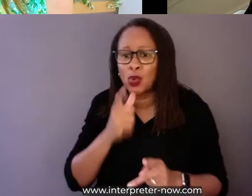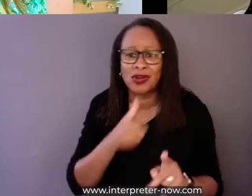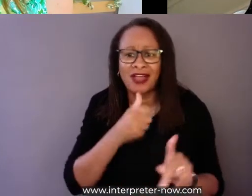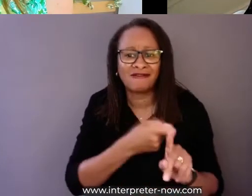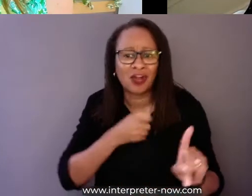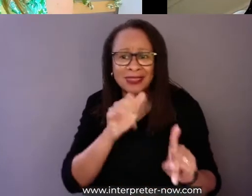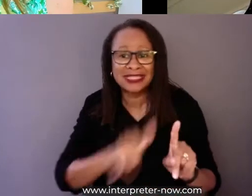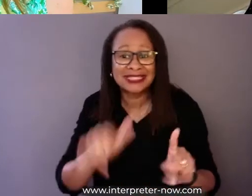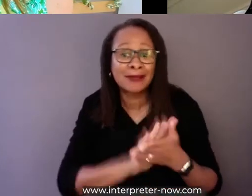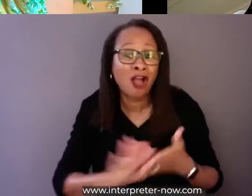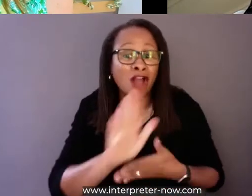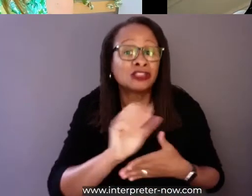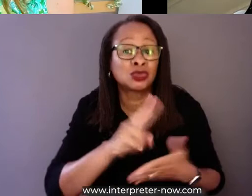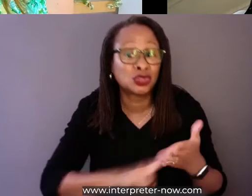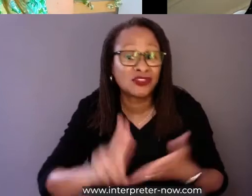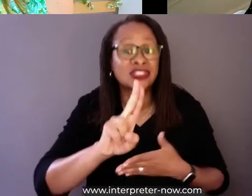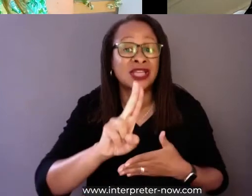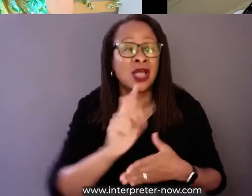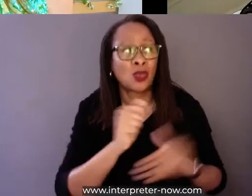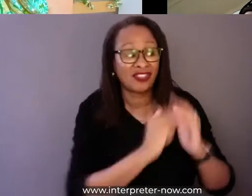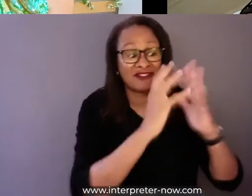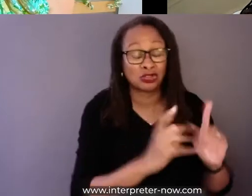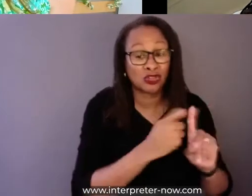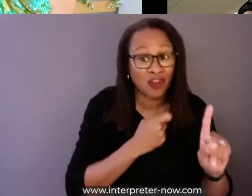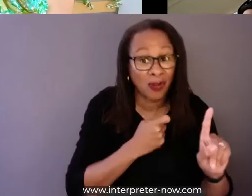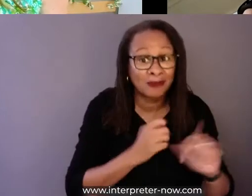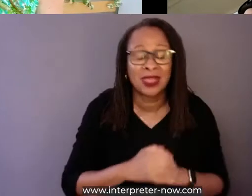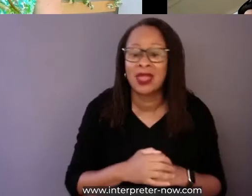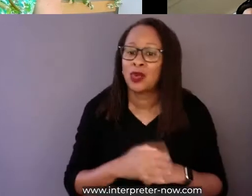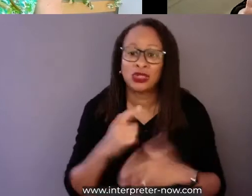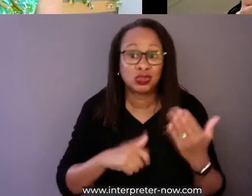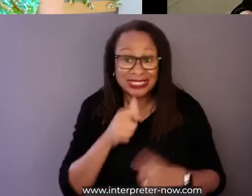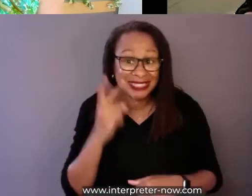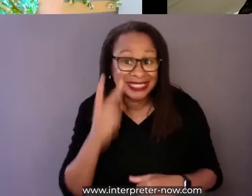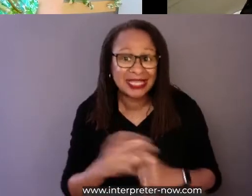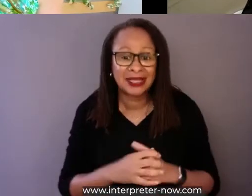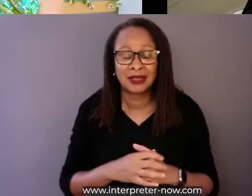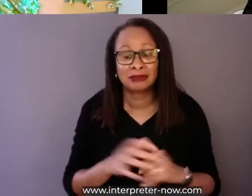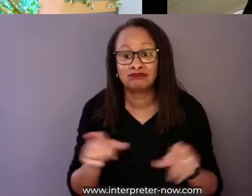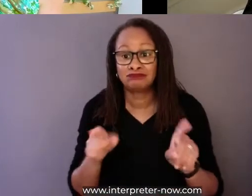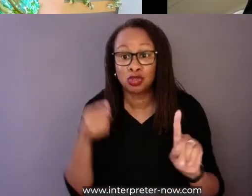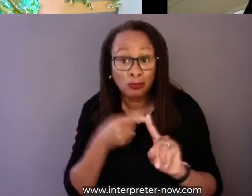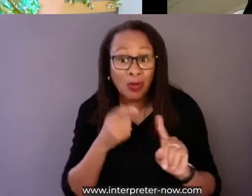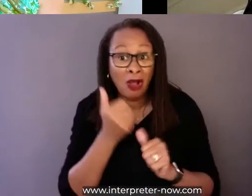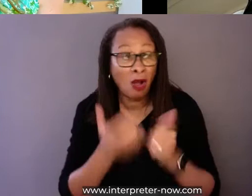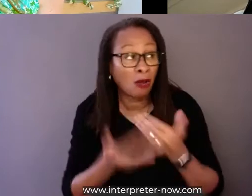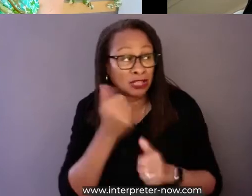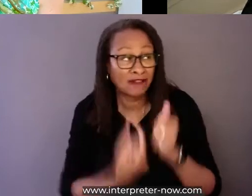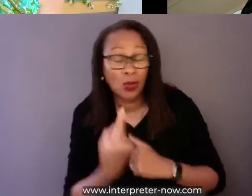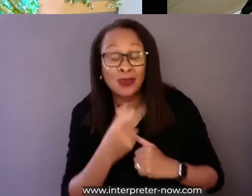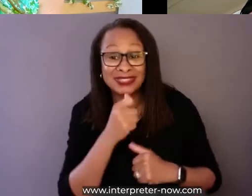same college or university that the founders came from. What you weren't mm-hmm. seeing were, as to your point, almost everyone that